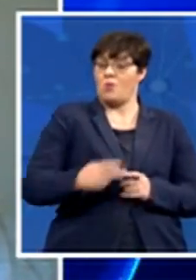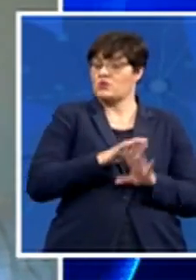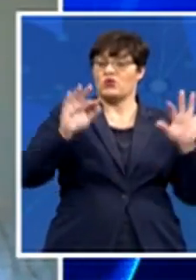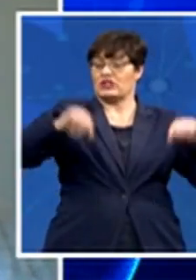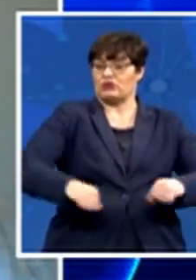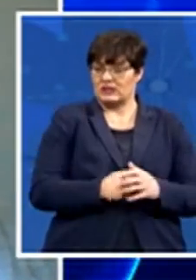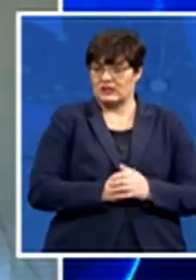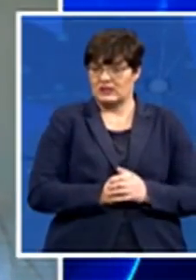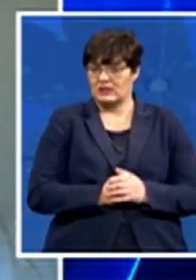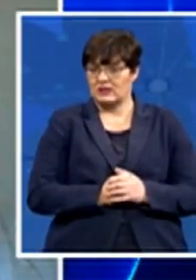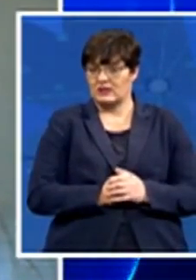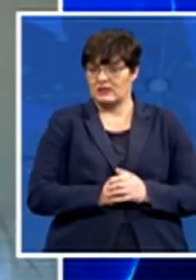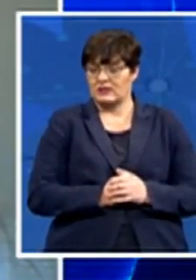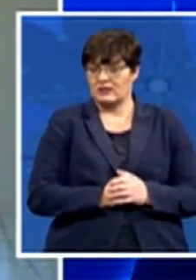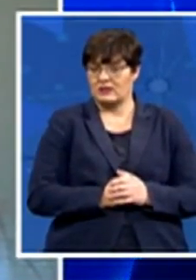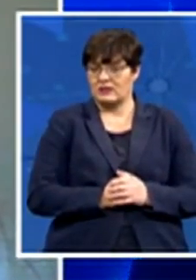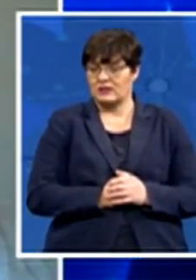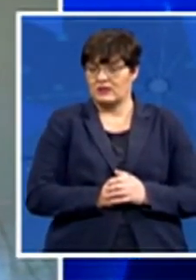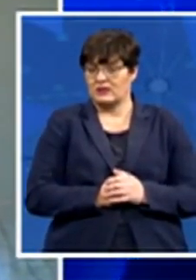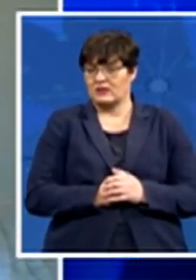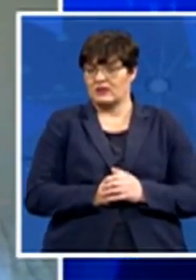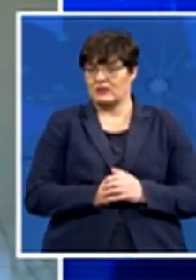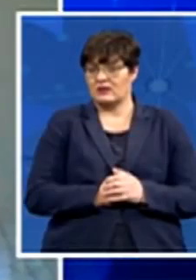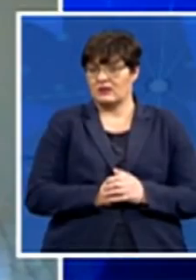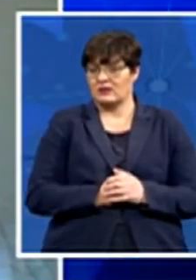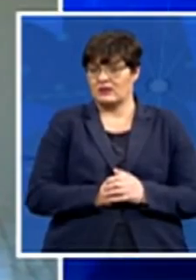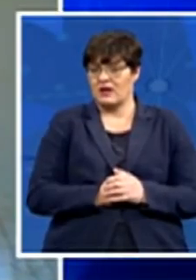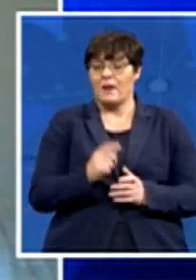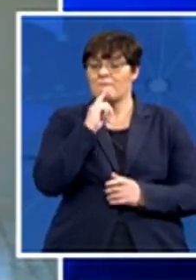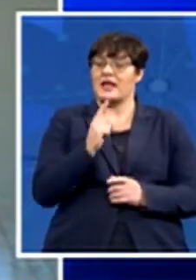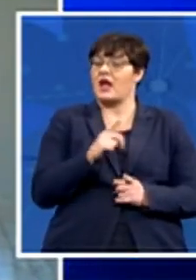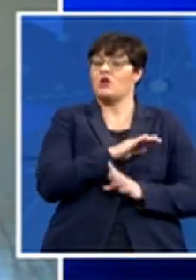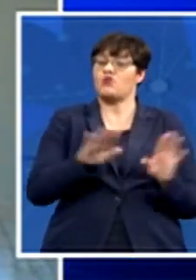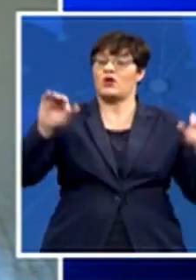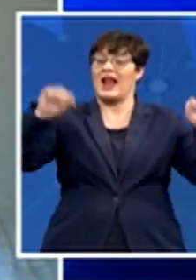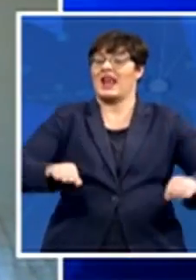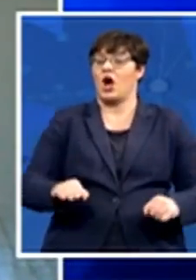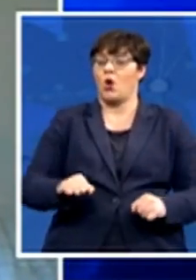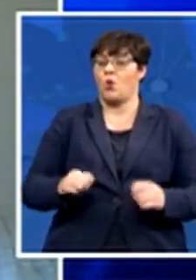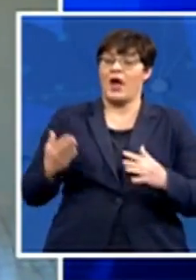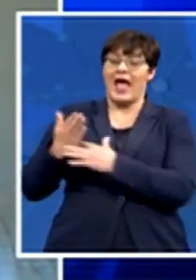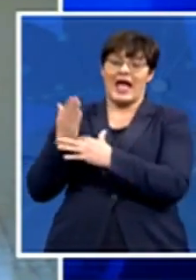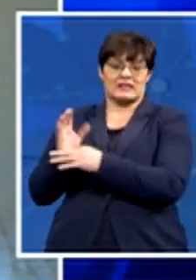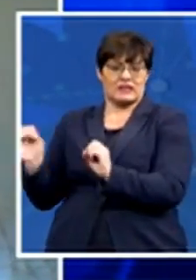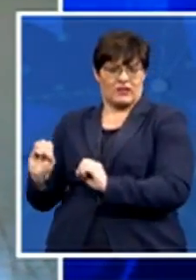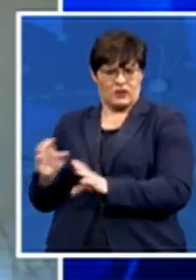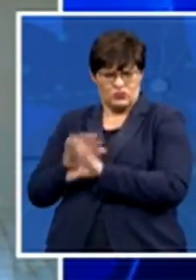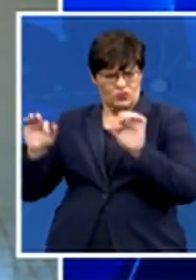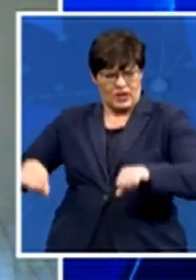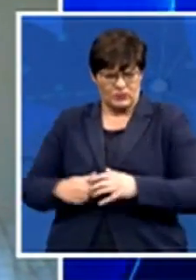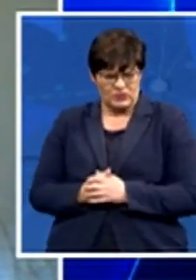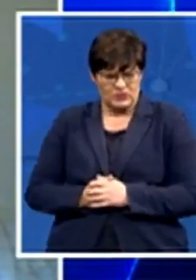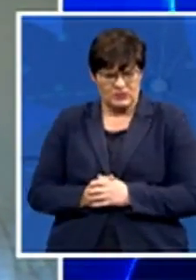with the vaccine, then they need to be denied the right and a leave or to be punished for that. So this is really a test. It can't be